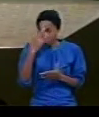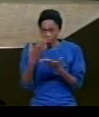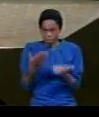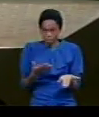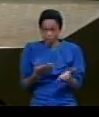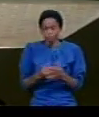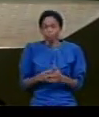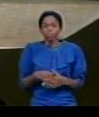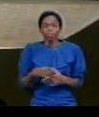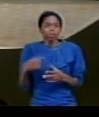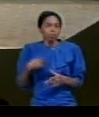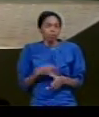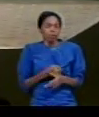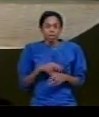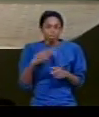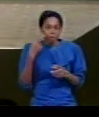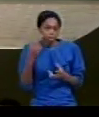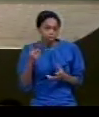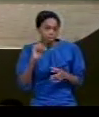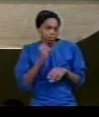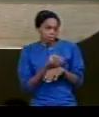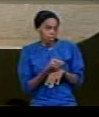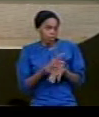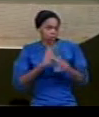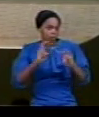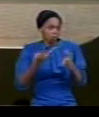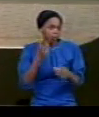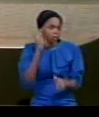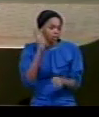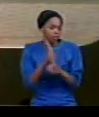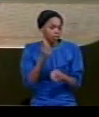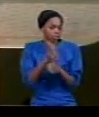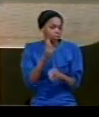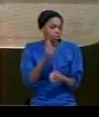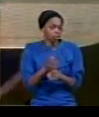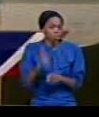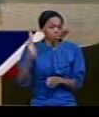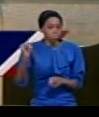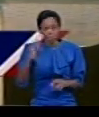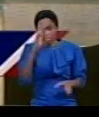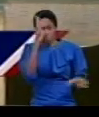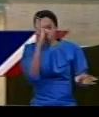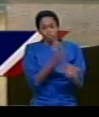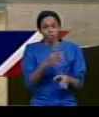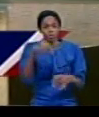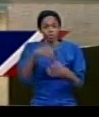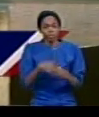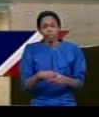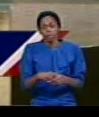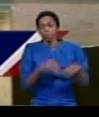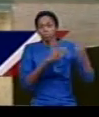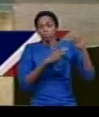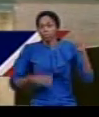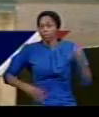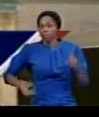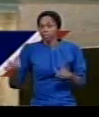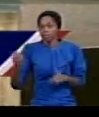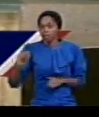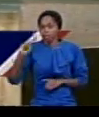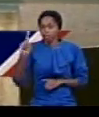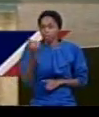looking at the message tonight, justification by faith in Christ, the only